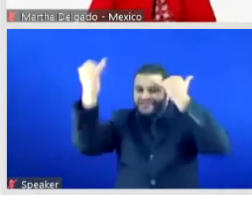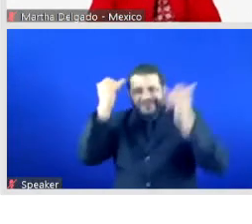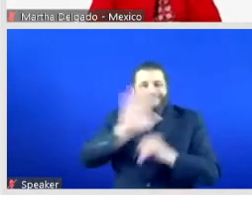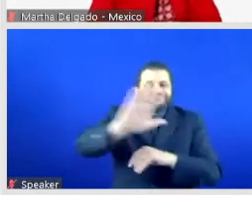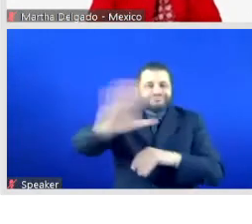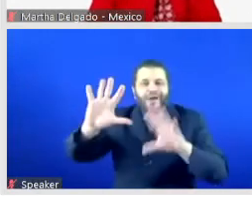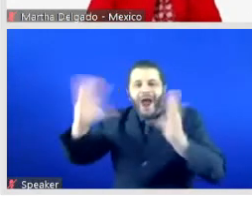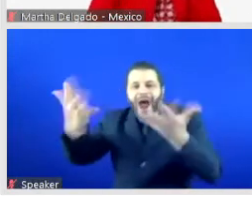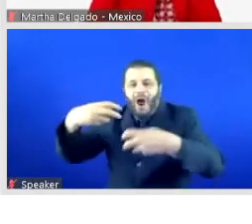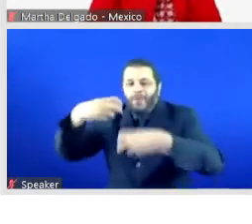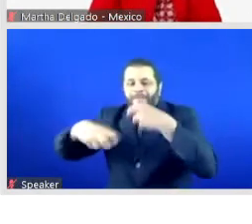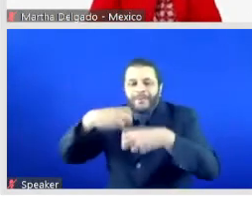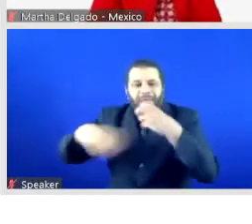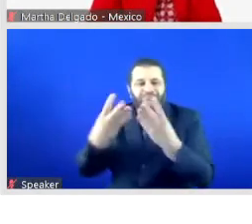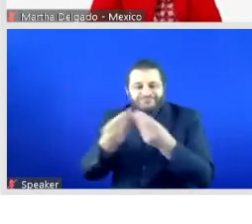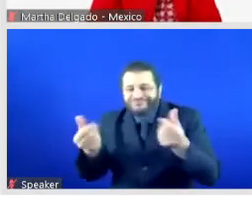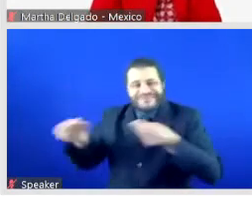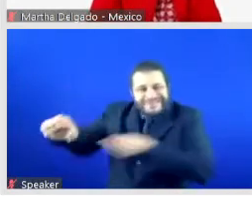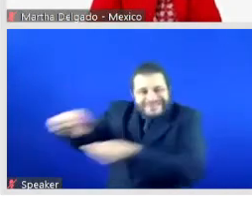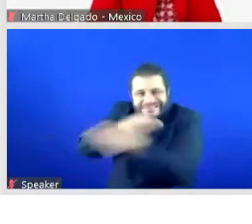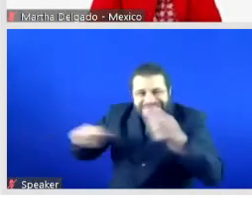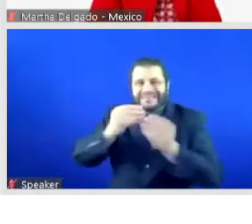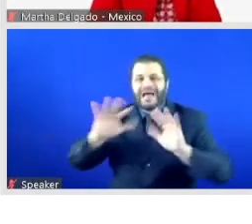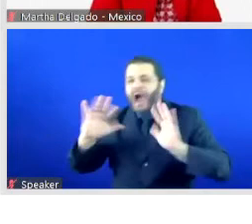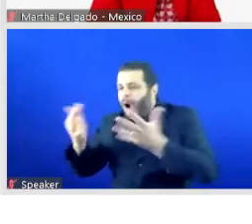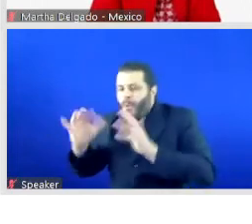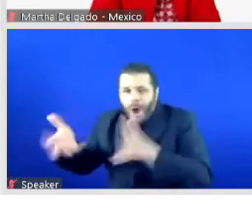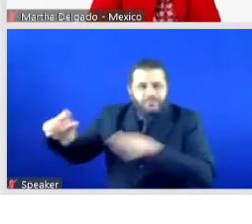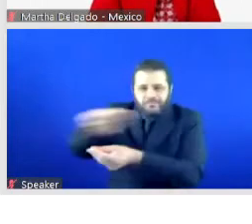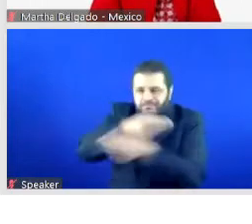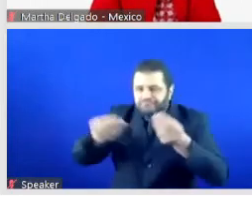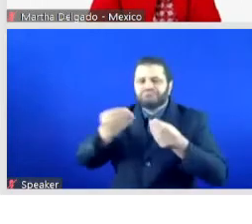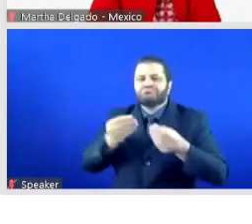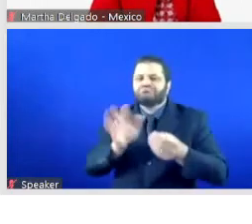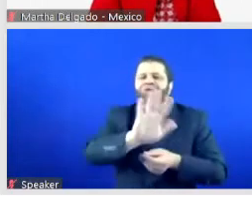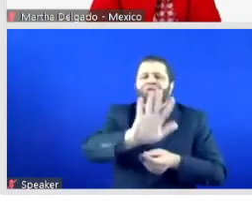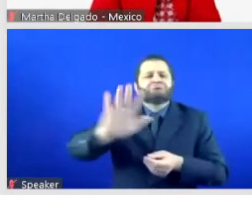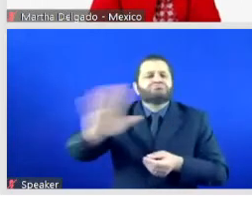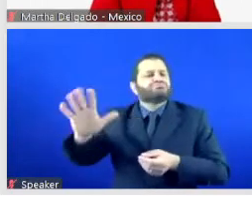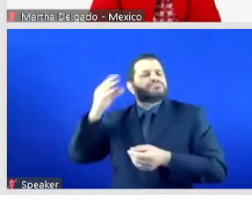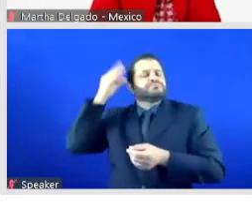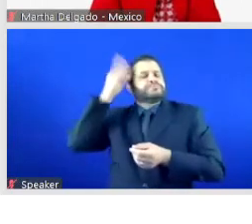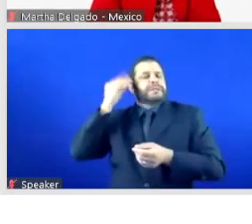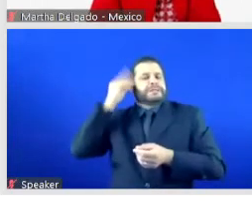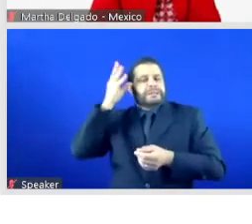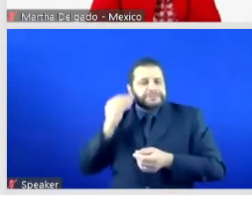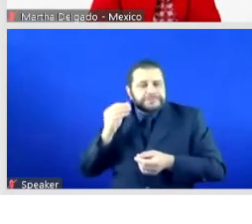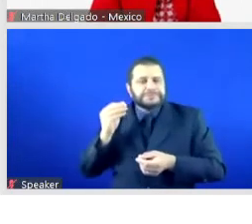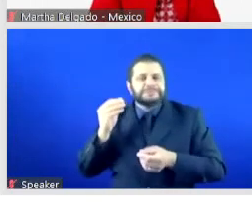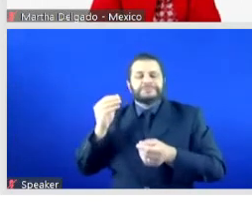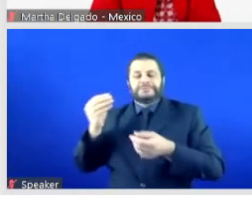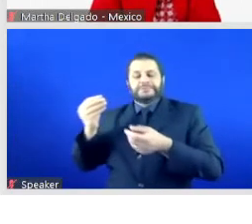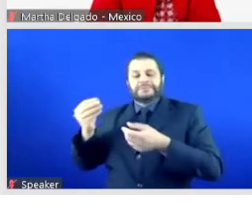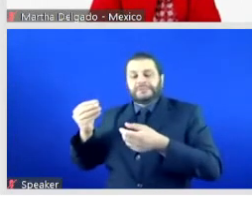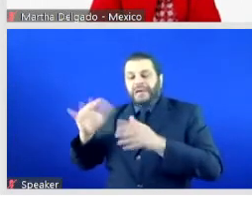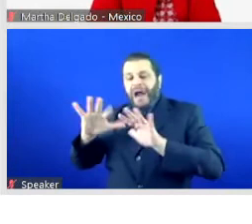we need far more thought about being human with each other, being compassionate, having empathy with each other.